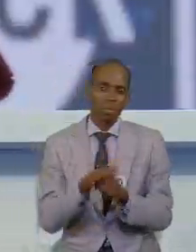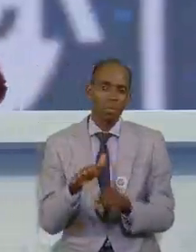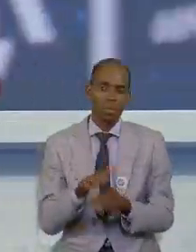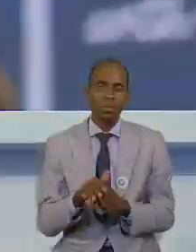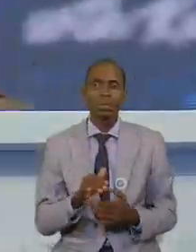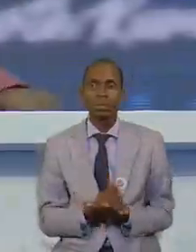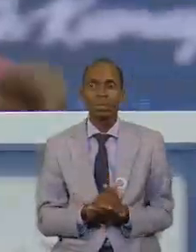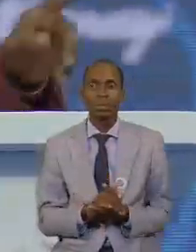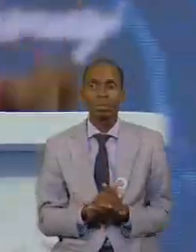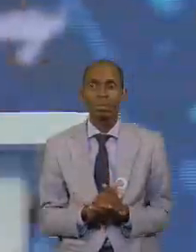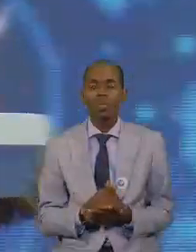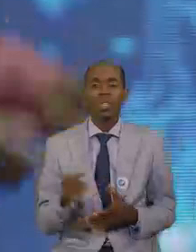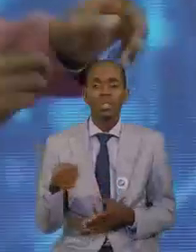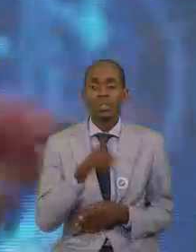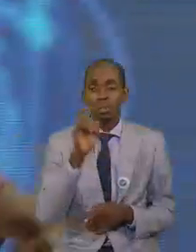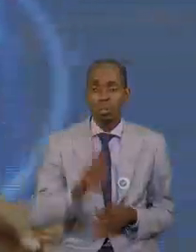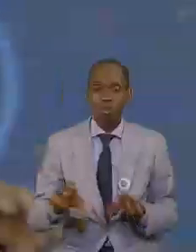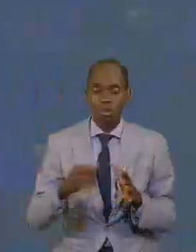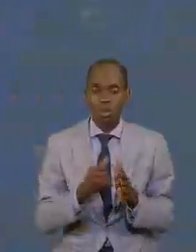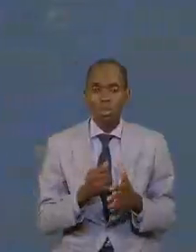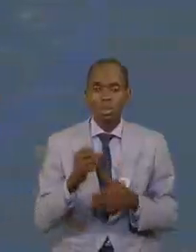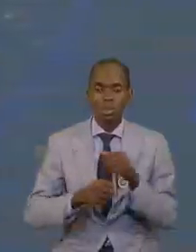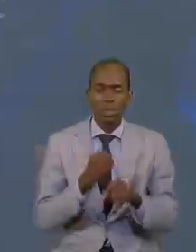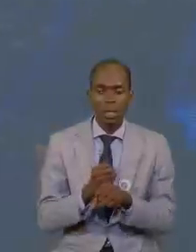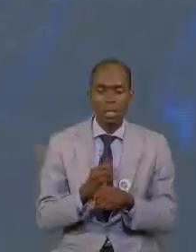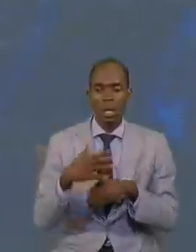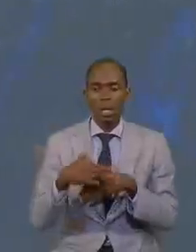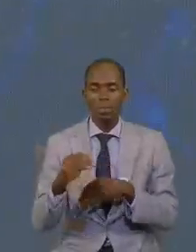They have to do it year after year after year.